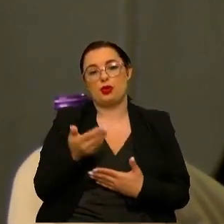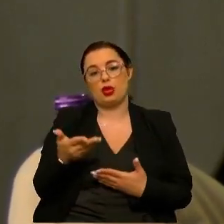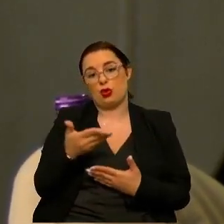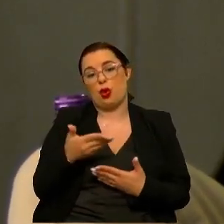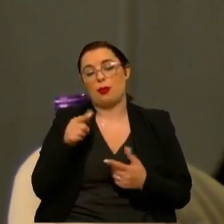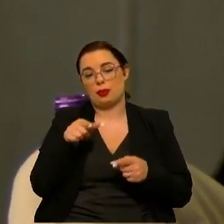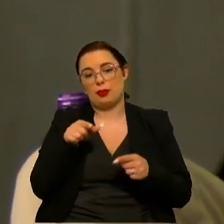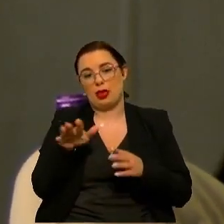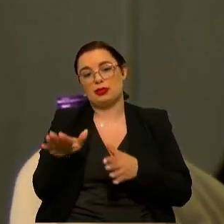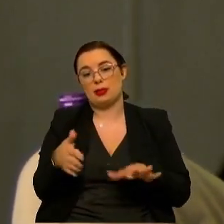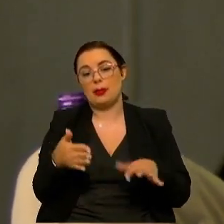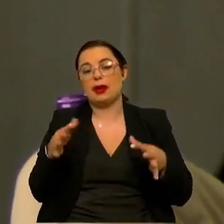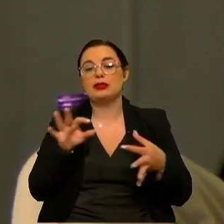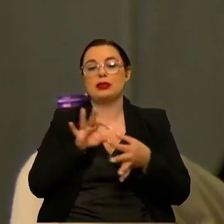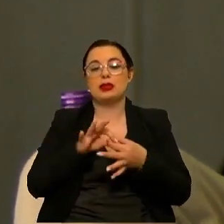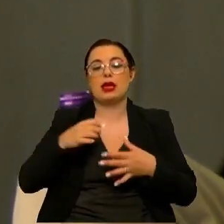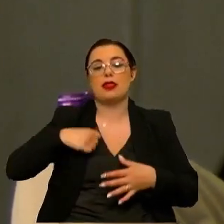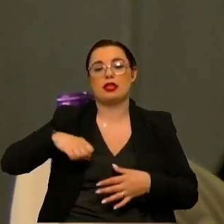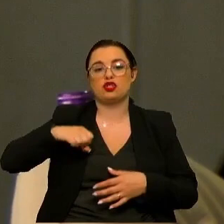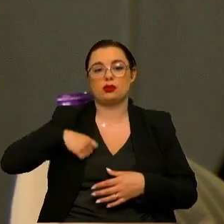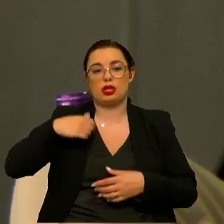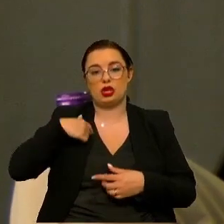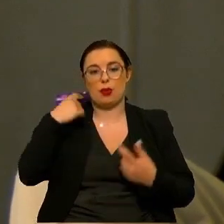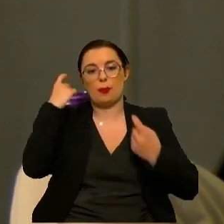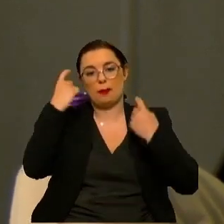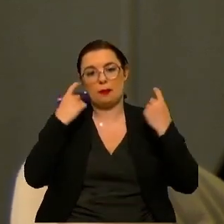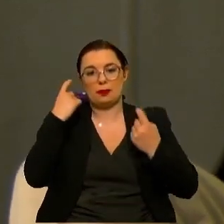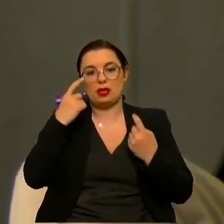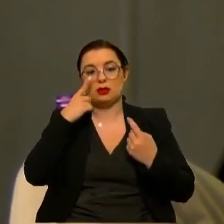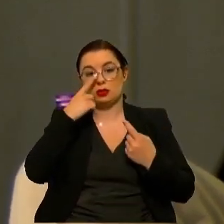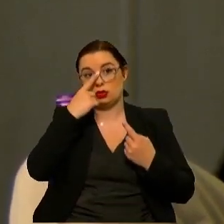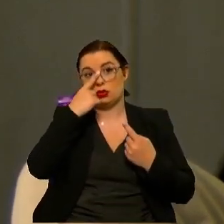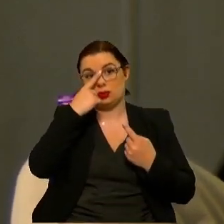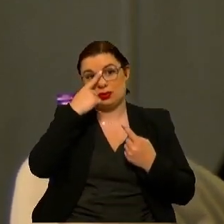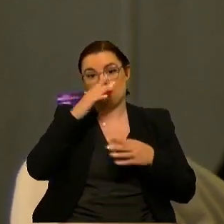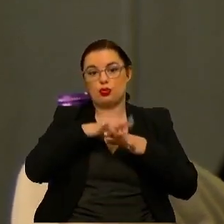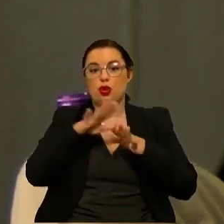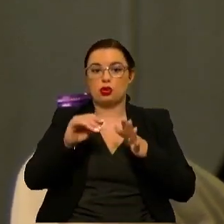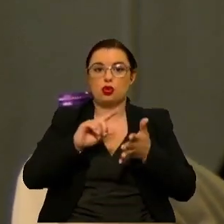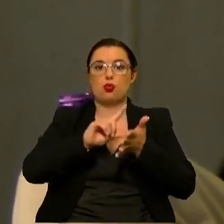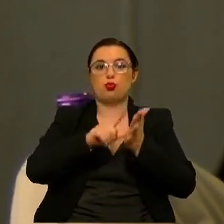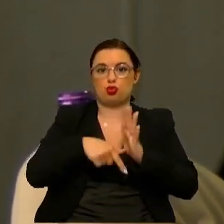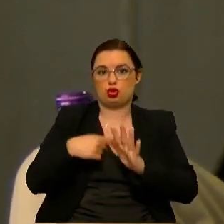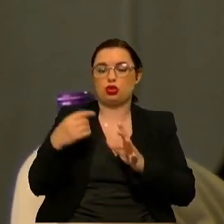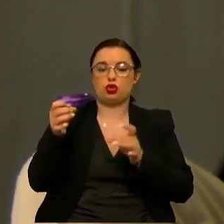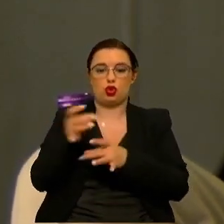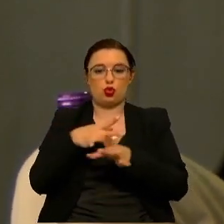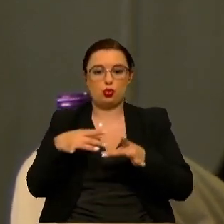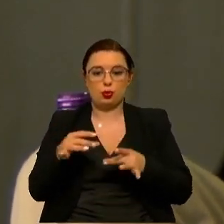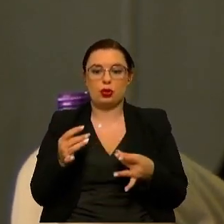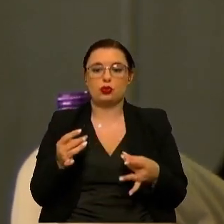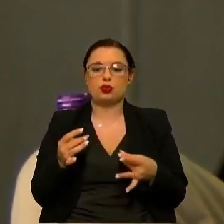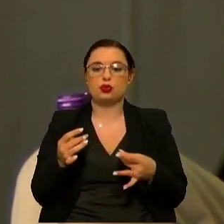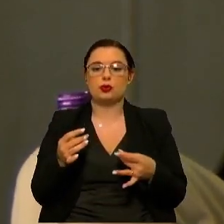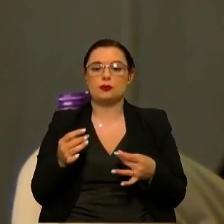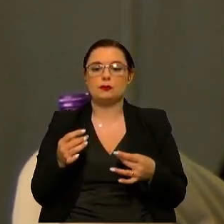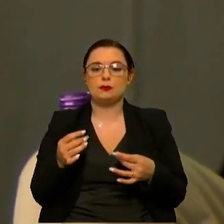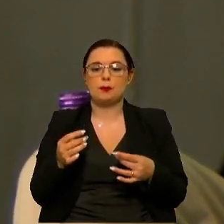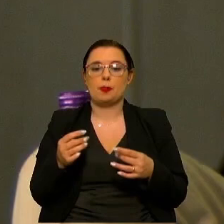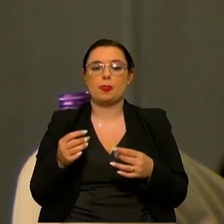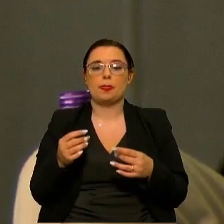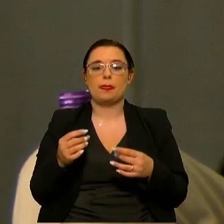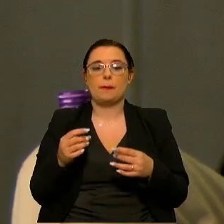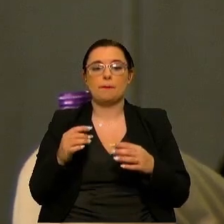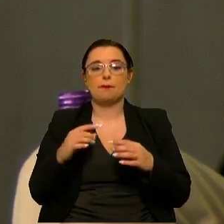economic support that has been given. In the case of Spain, I believe this was also because of these European projects and the